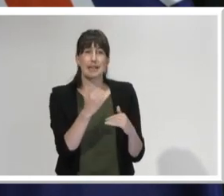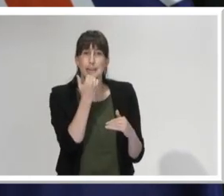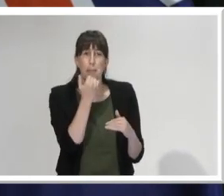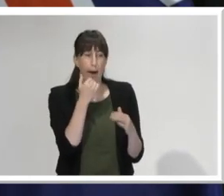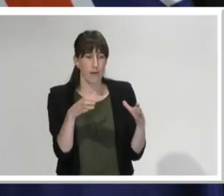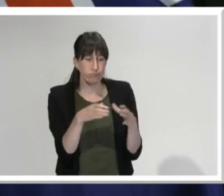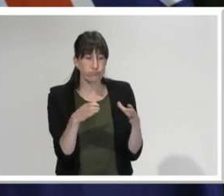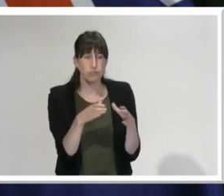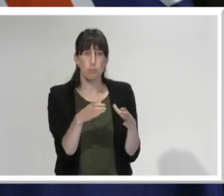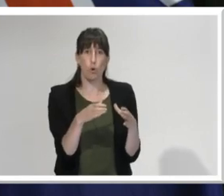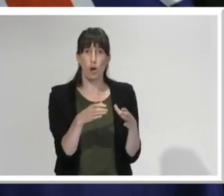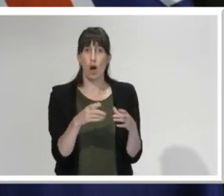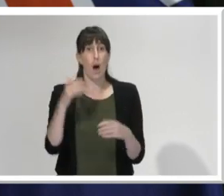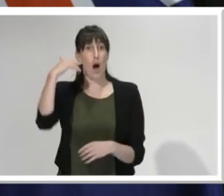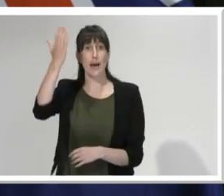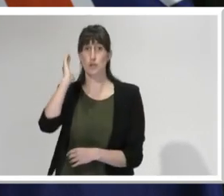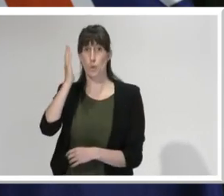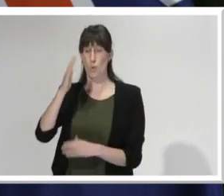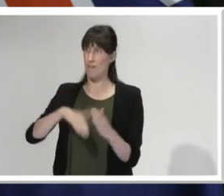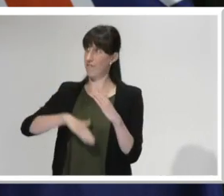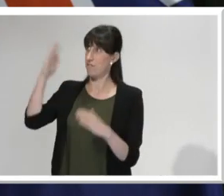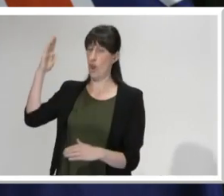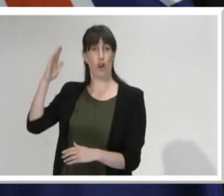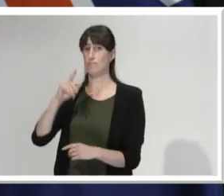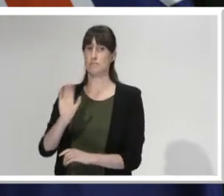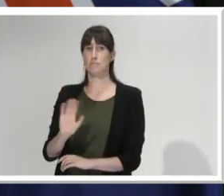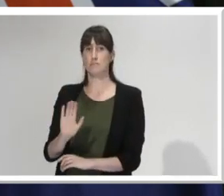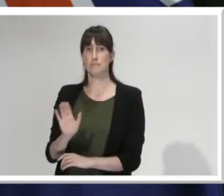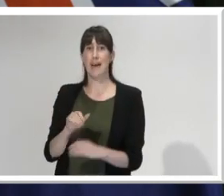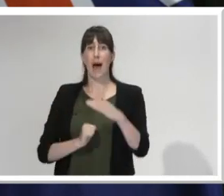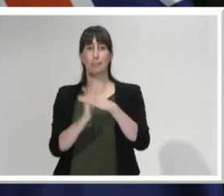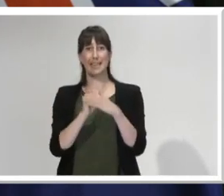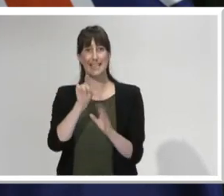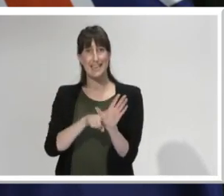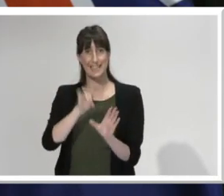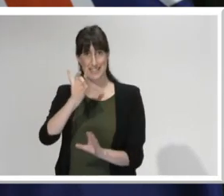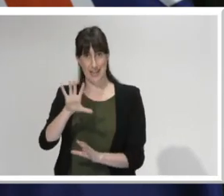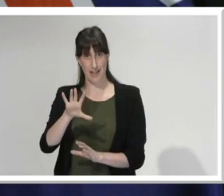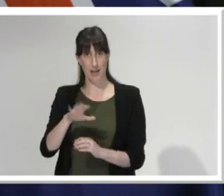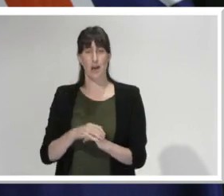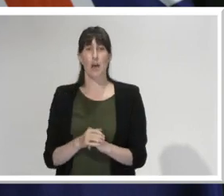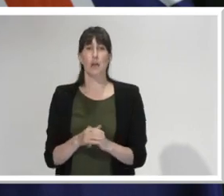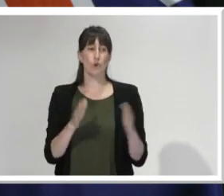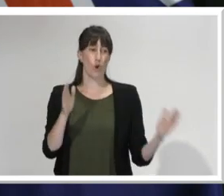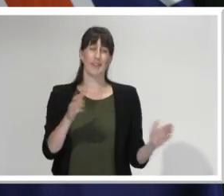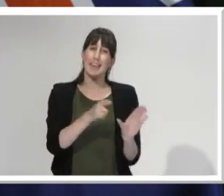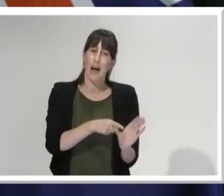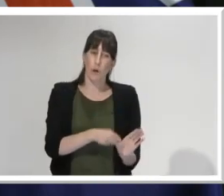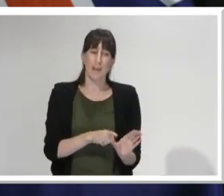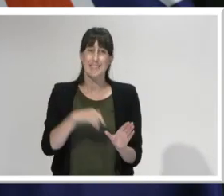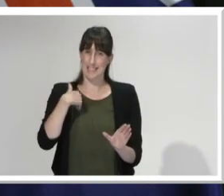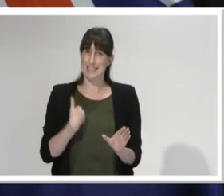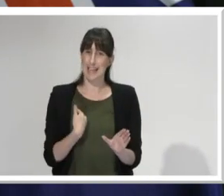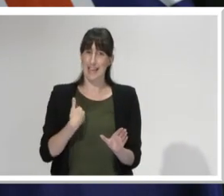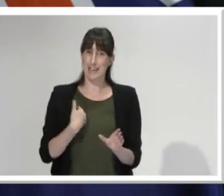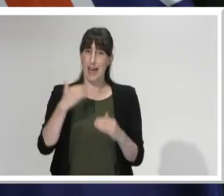school cohort back. We've brought back those who legally do need to be supervised, but they won't be, for instance, moving around a large number of